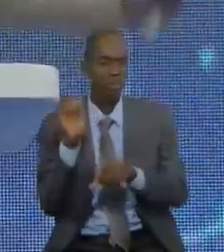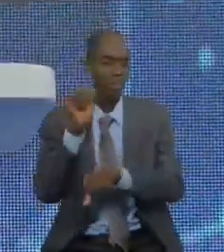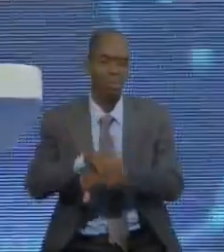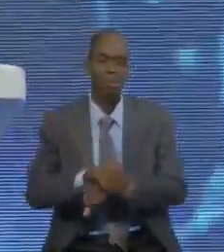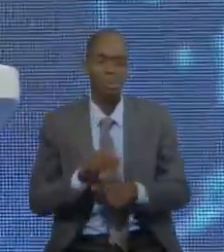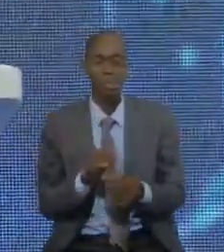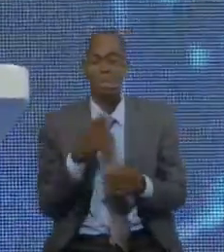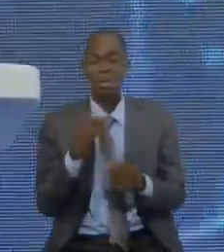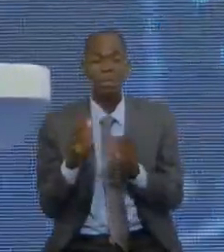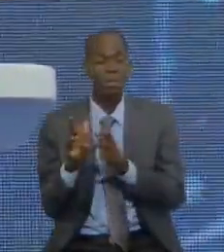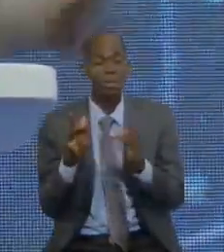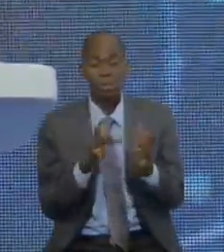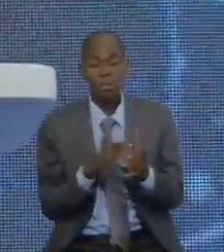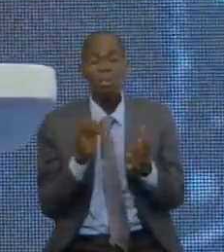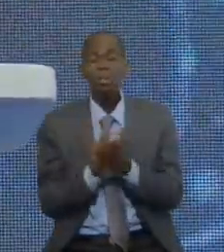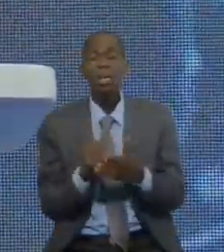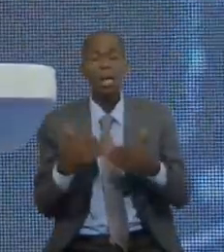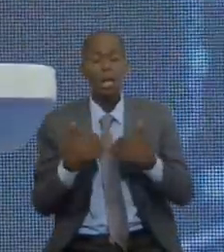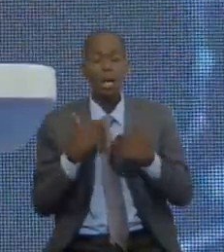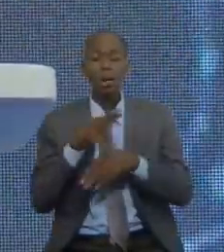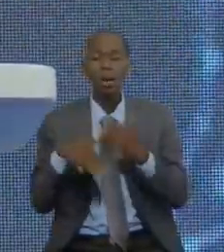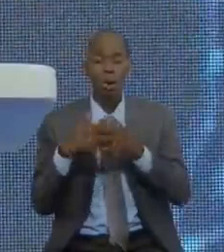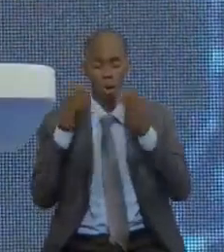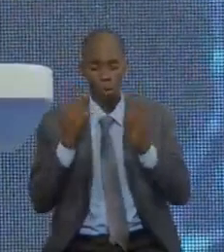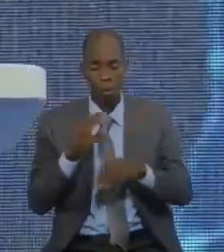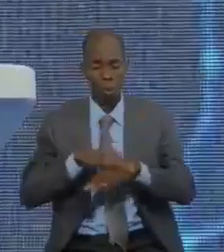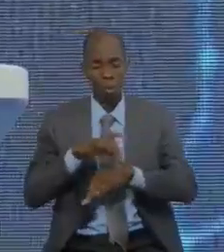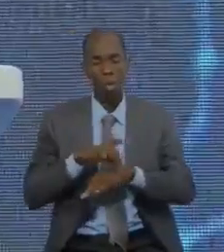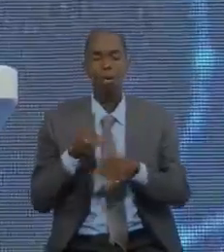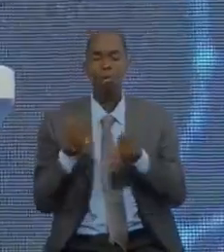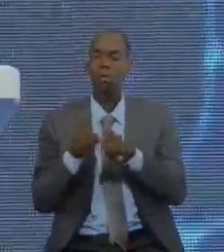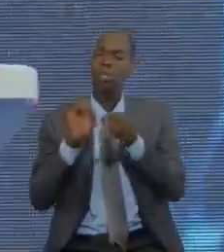The Jesus that has all power on earth and in heaven.